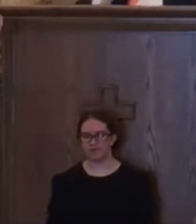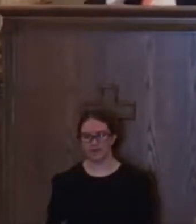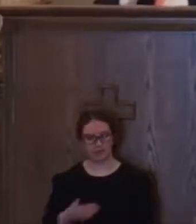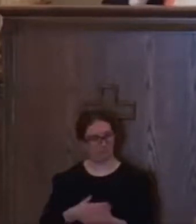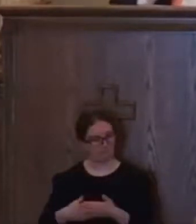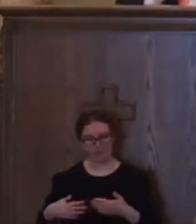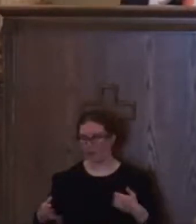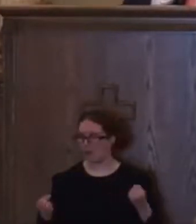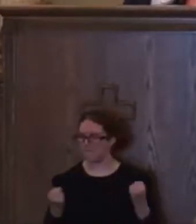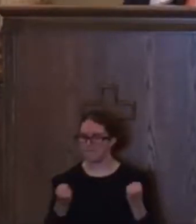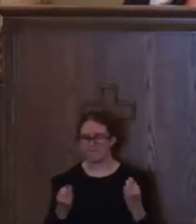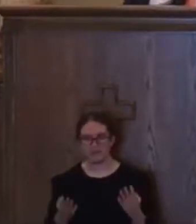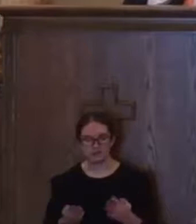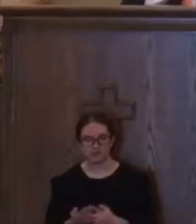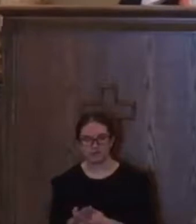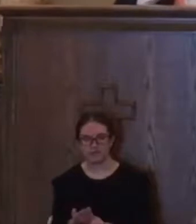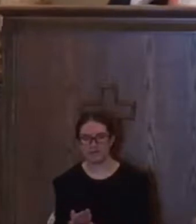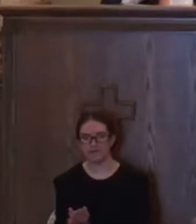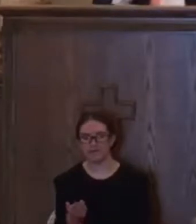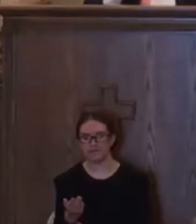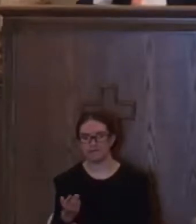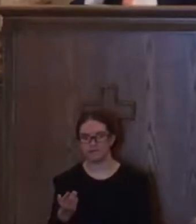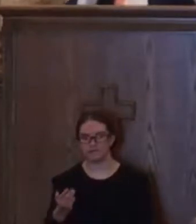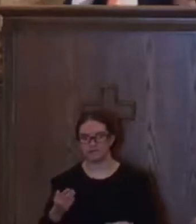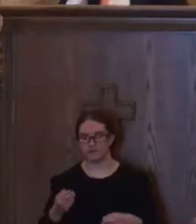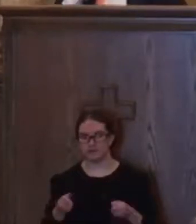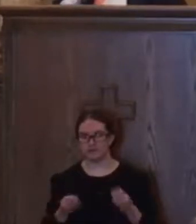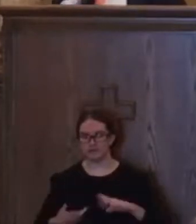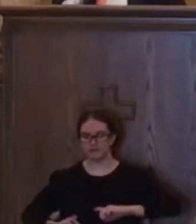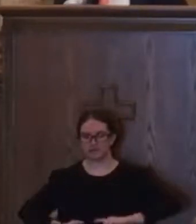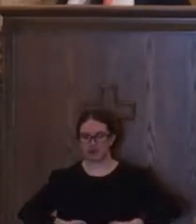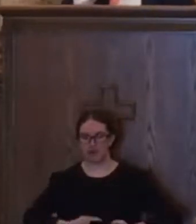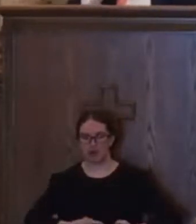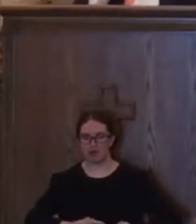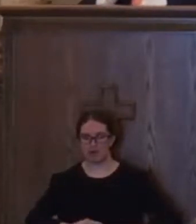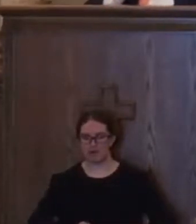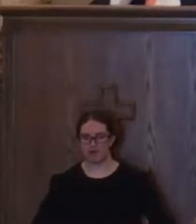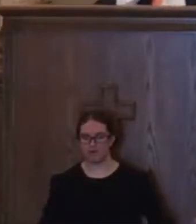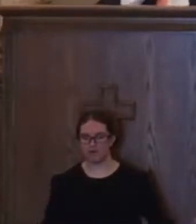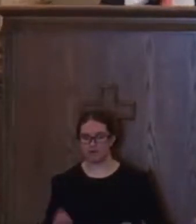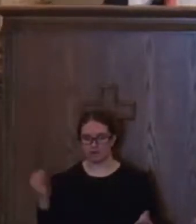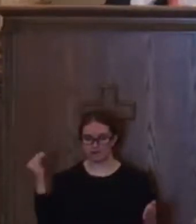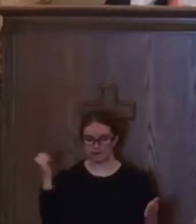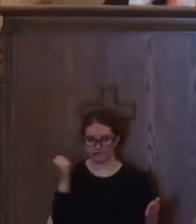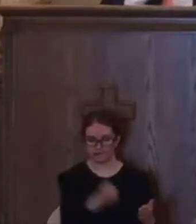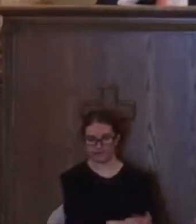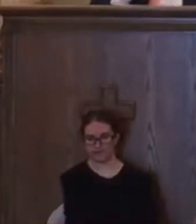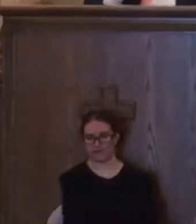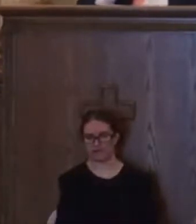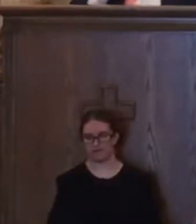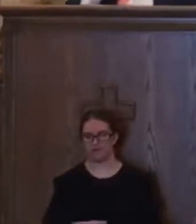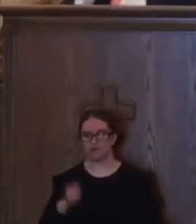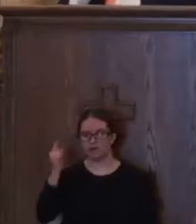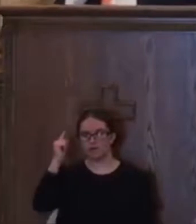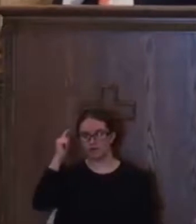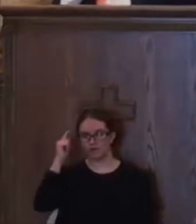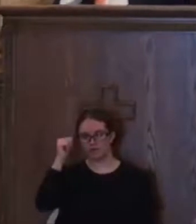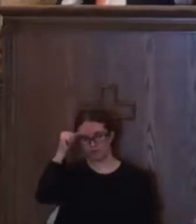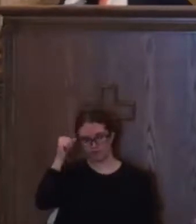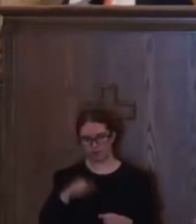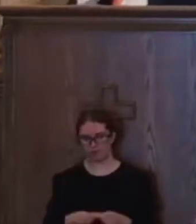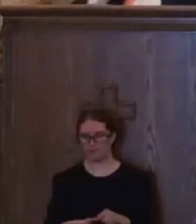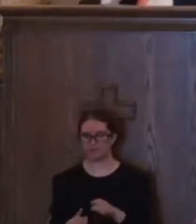matter how much you've been through, how much you've been hurt, how much you've been attacked. You need to remember that the day